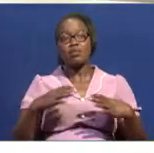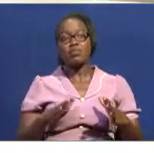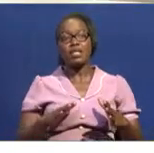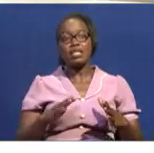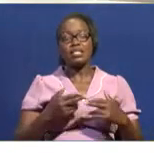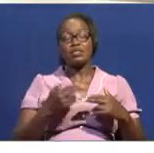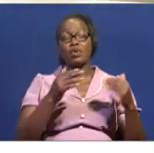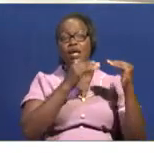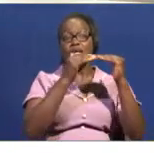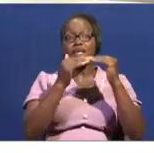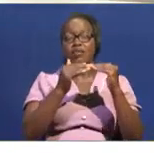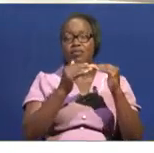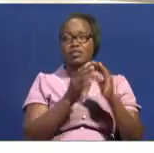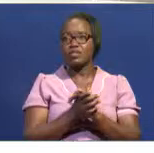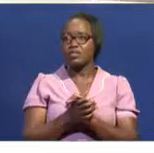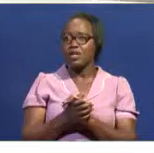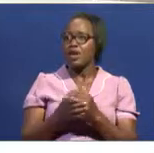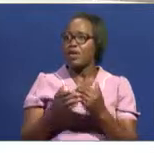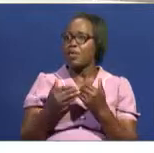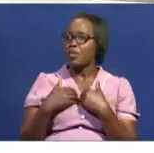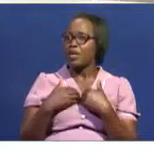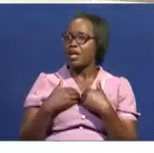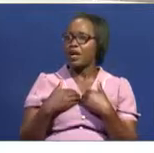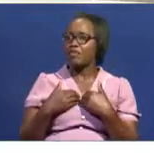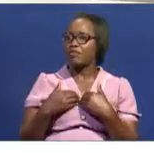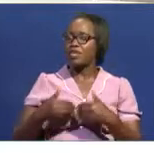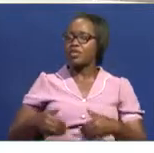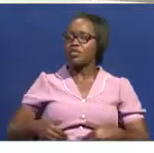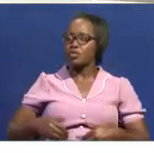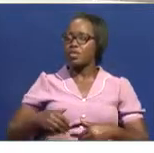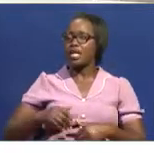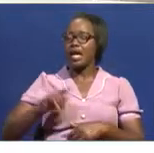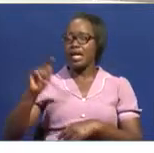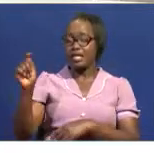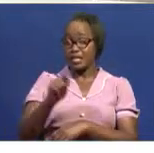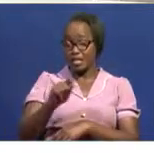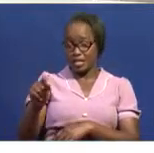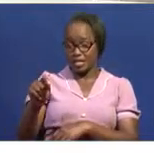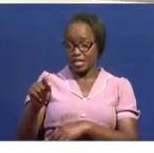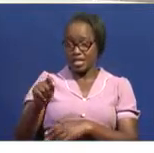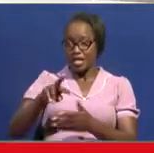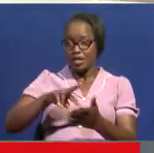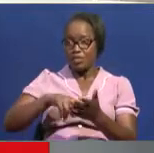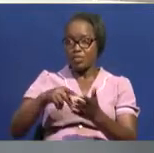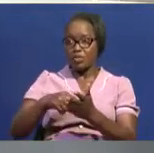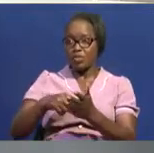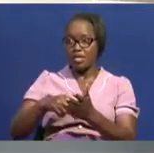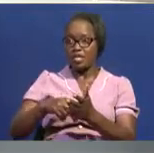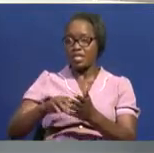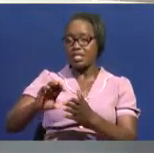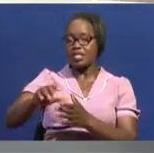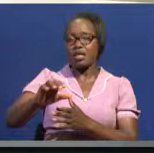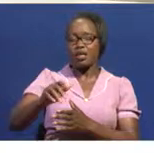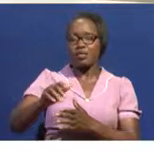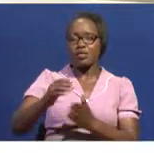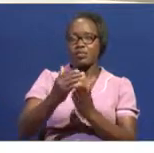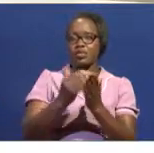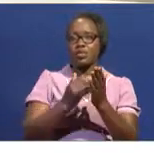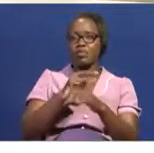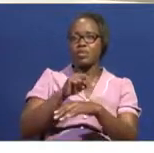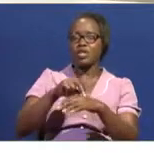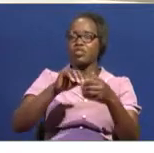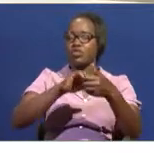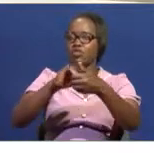to high levels. So we have the Junior Tennis Initiative, and it's a grassroots program that is run by the